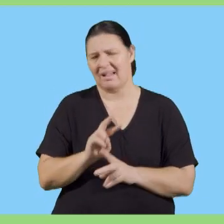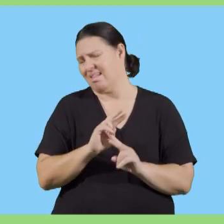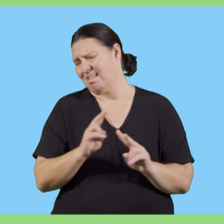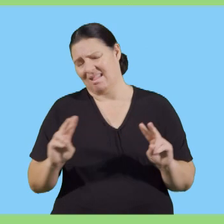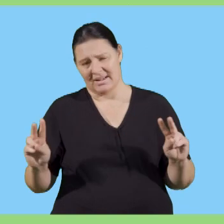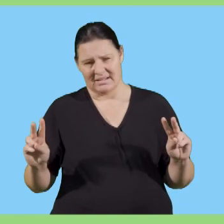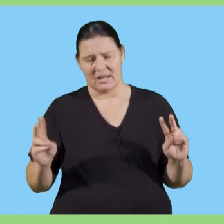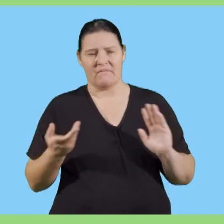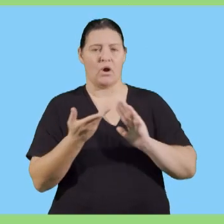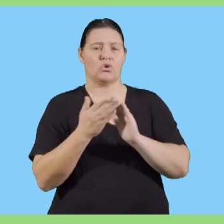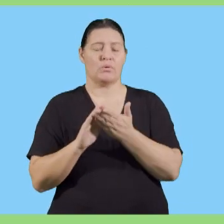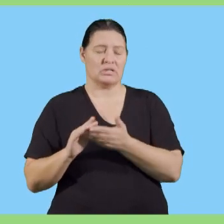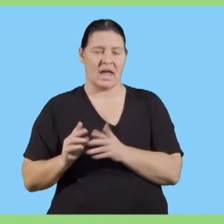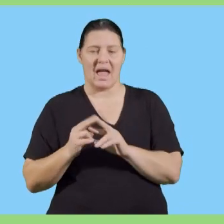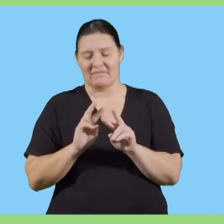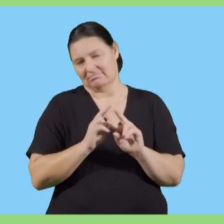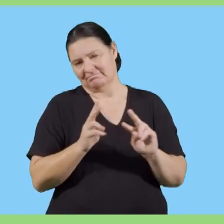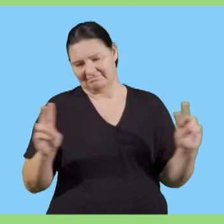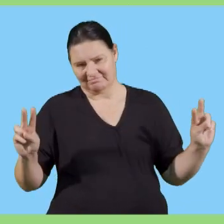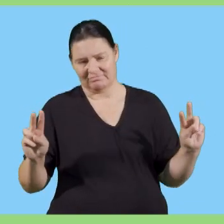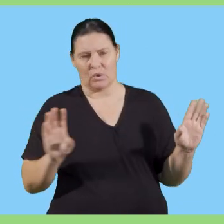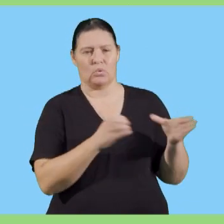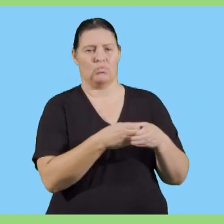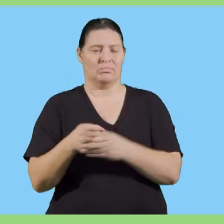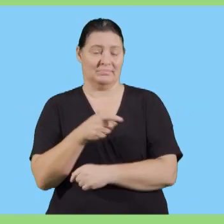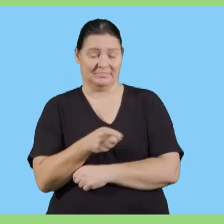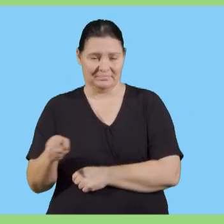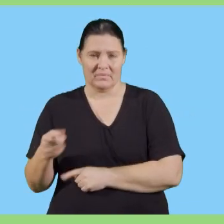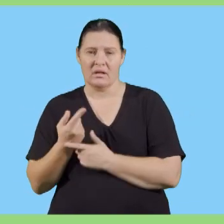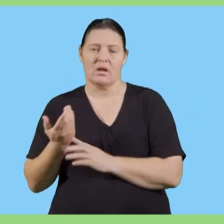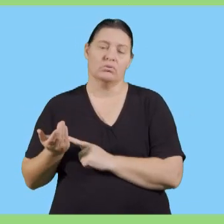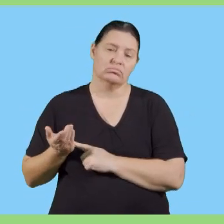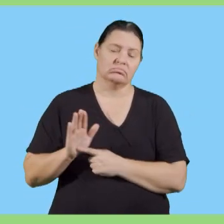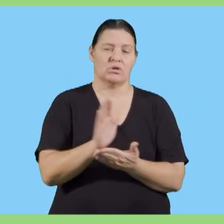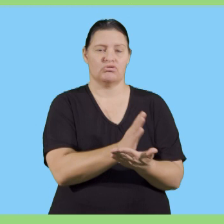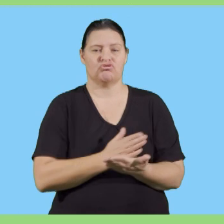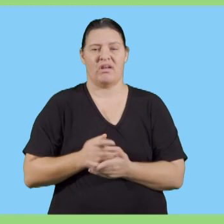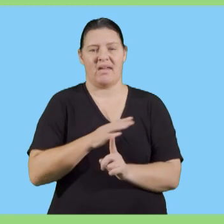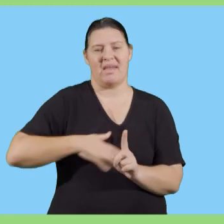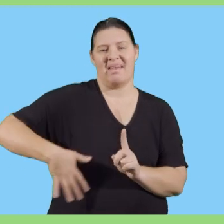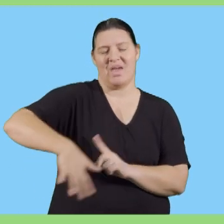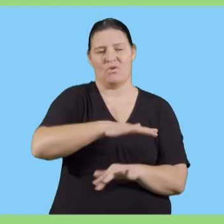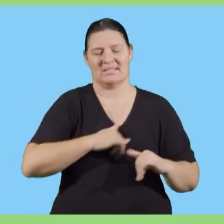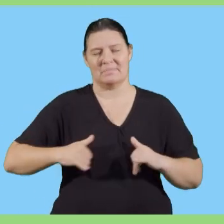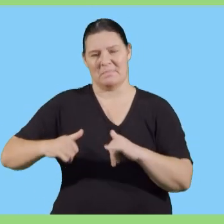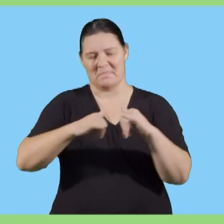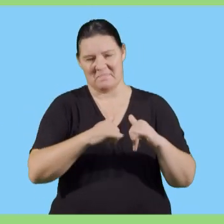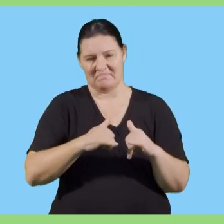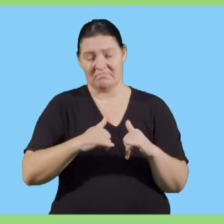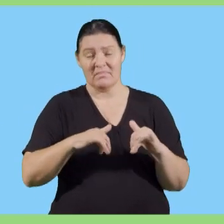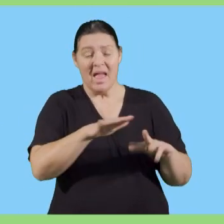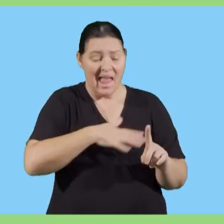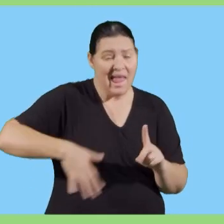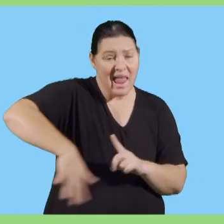we have a community is composed of different species that share a common area. They are all found in